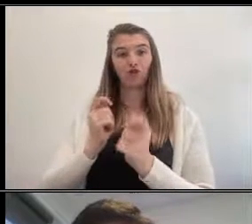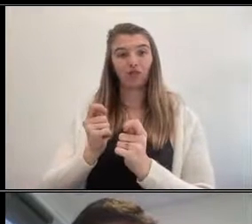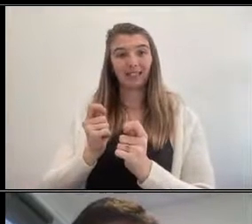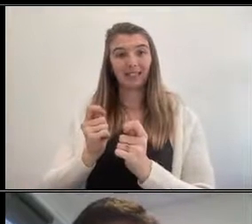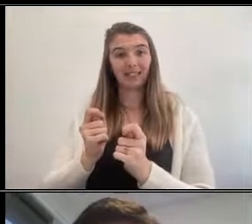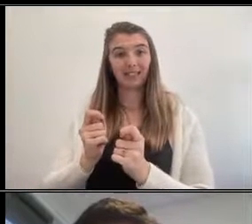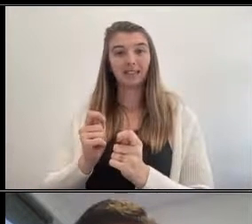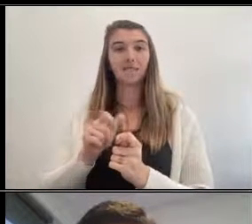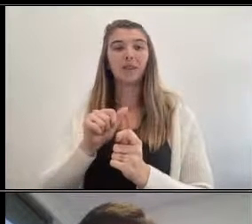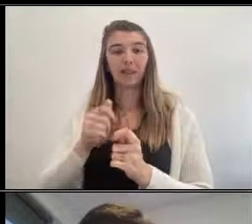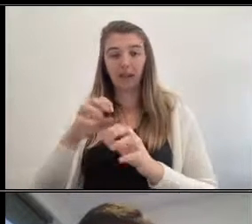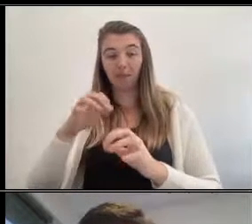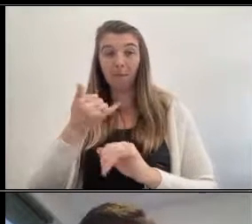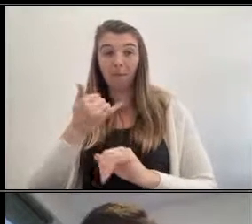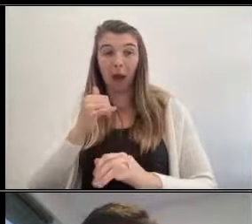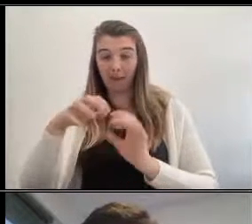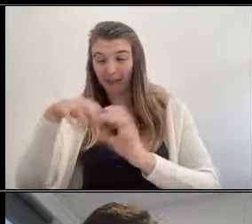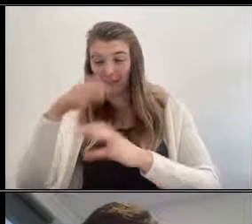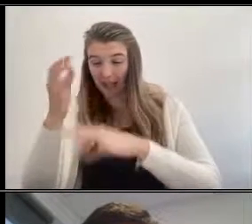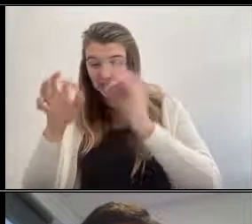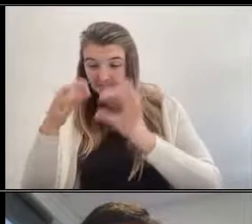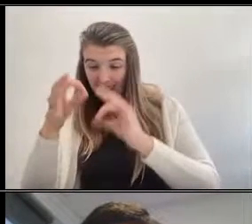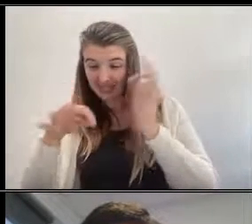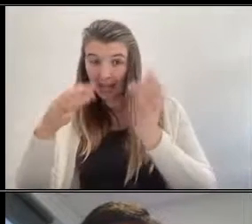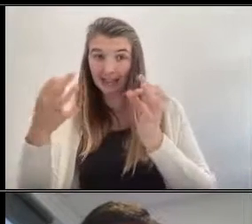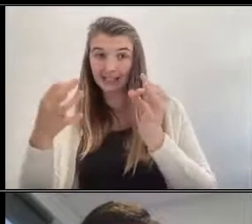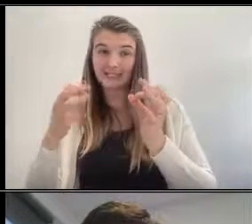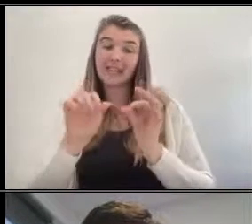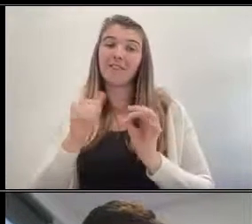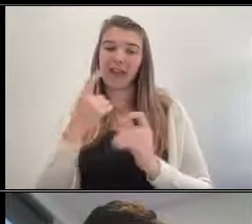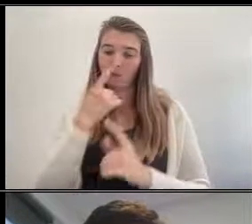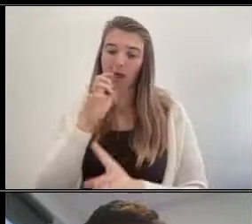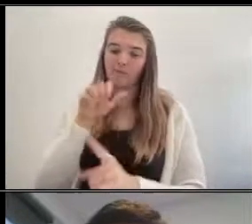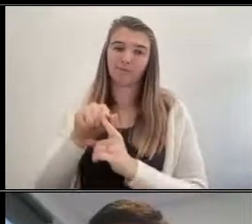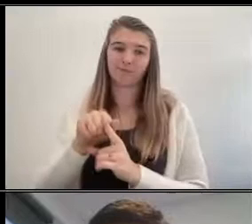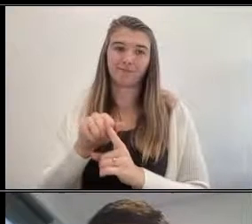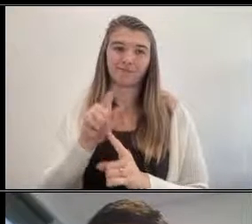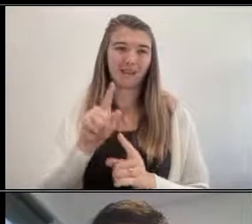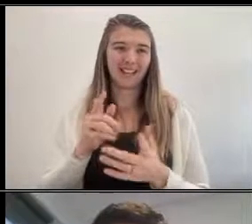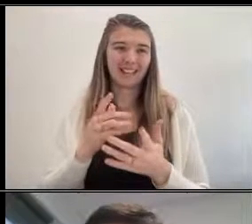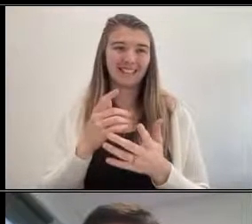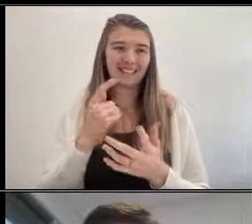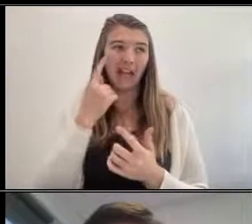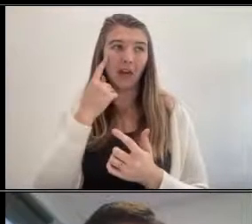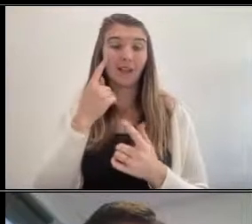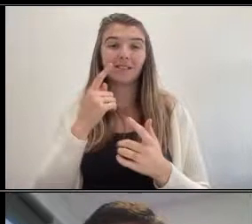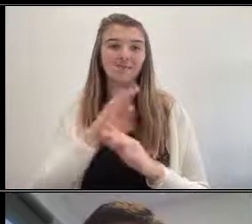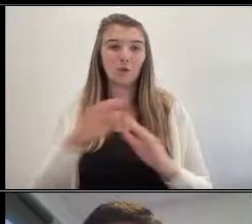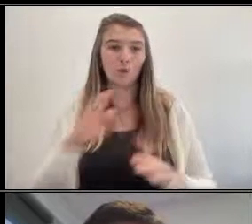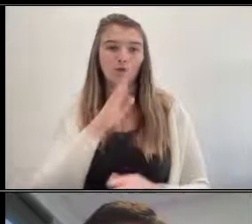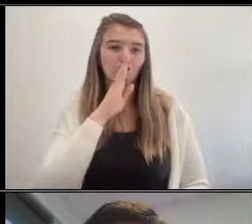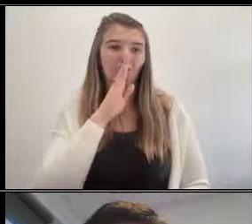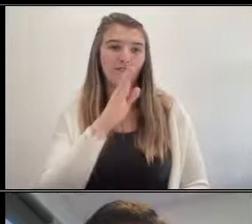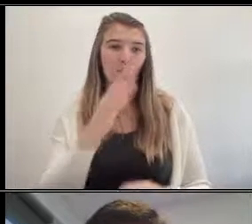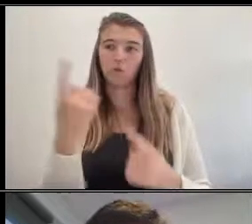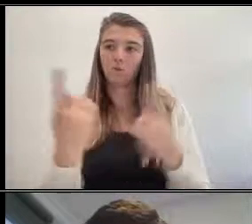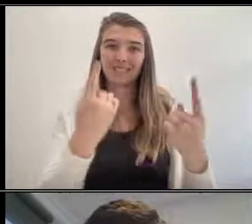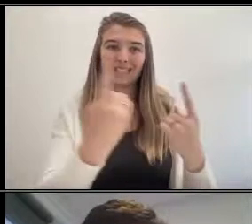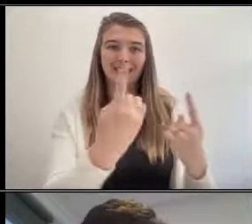might need to dissect your sample. So it's unfortunately not straightforward. Microplastics of